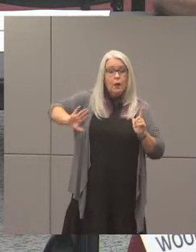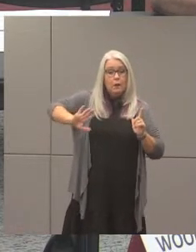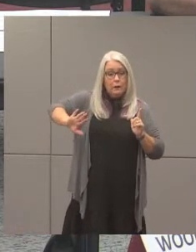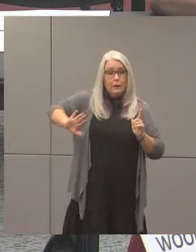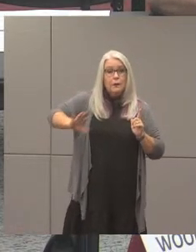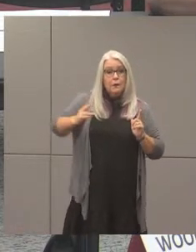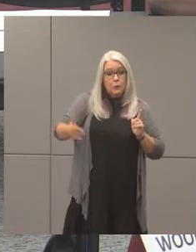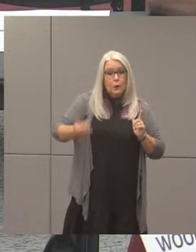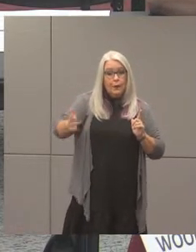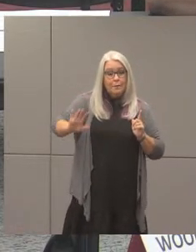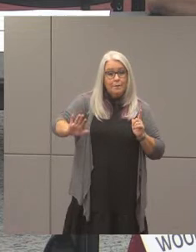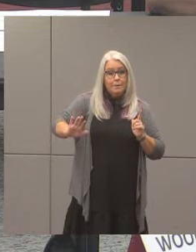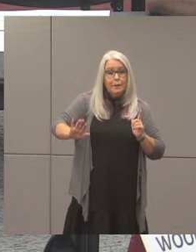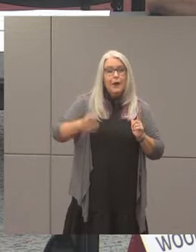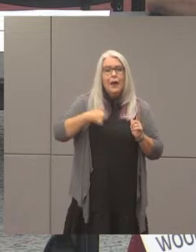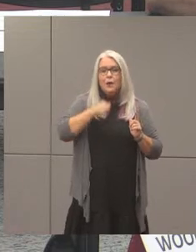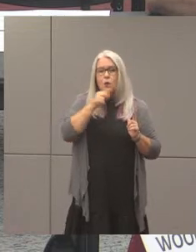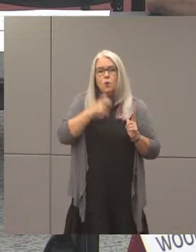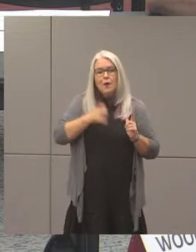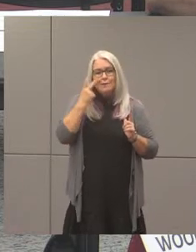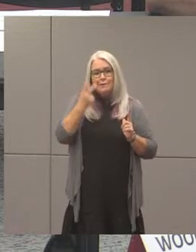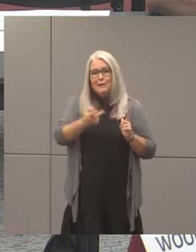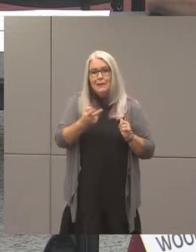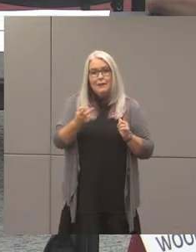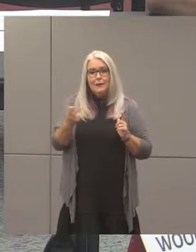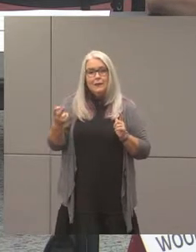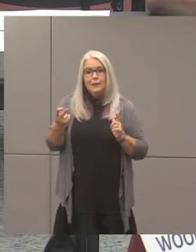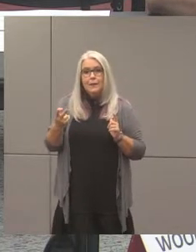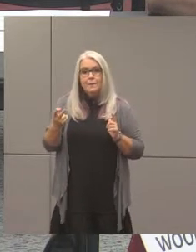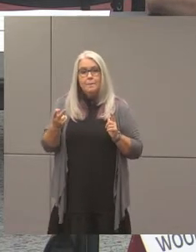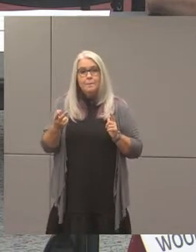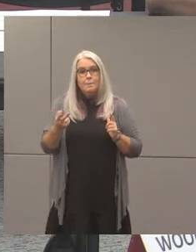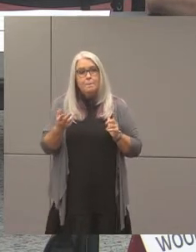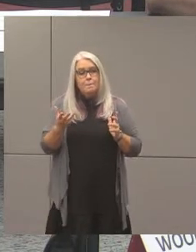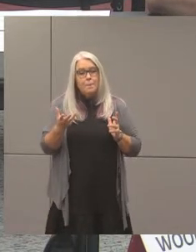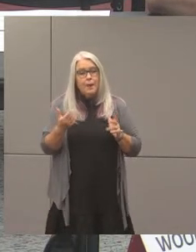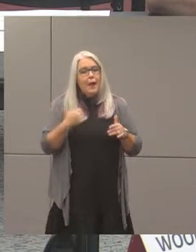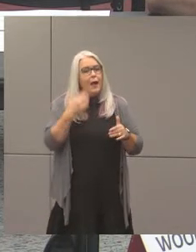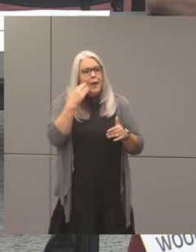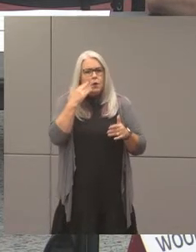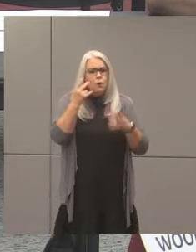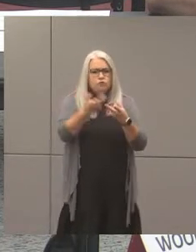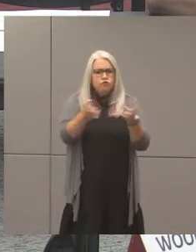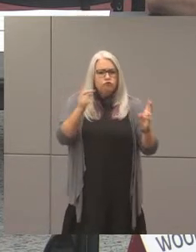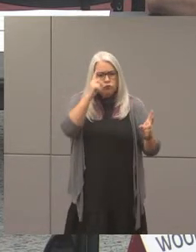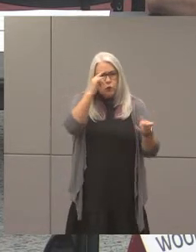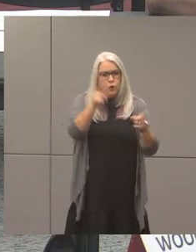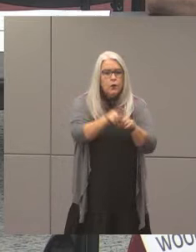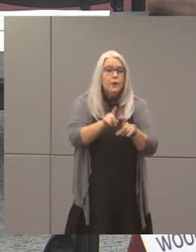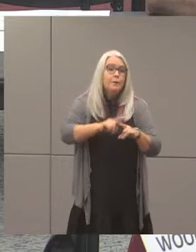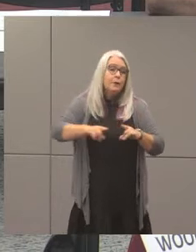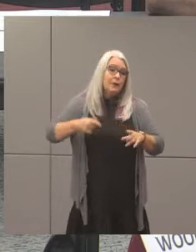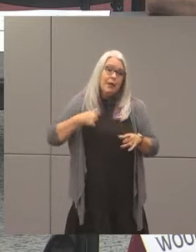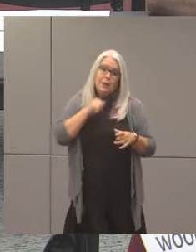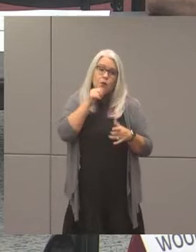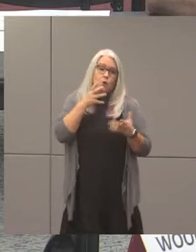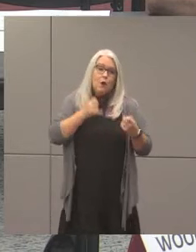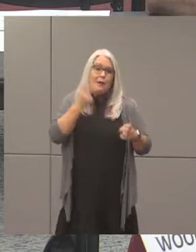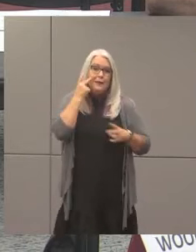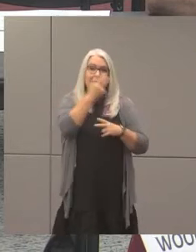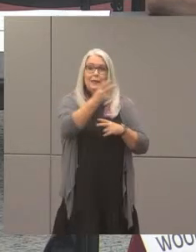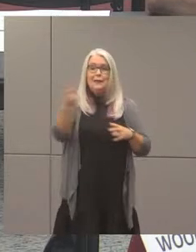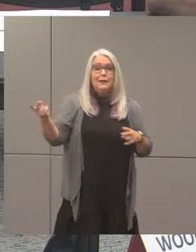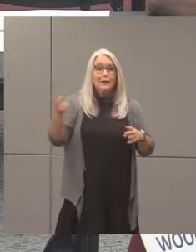I do not want to see, and I know that none of you do as well, but seeing the headline that Mott